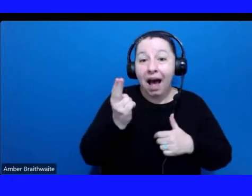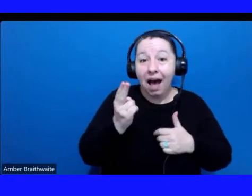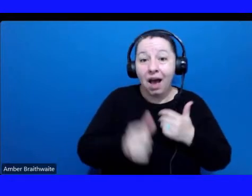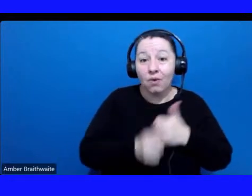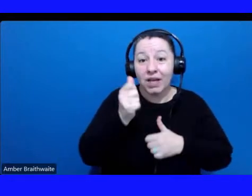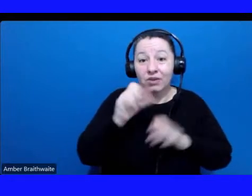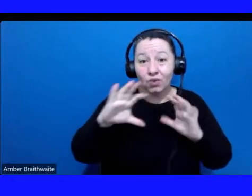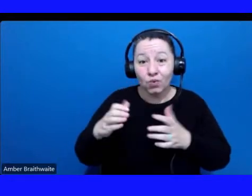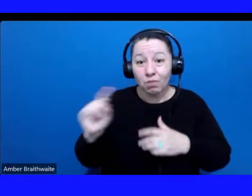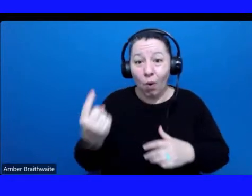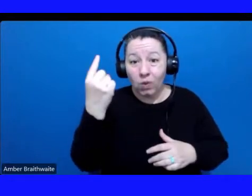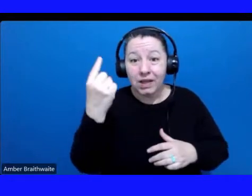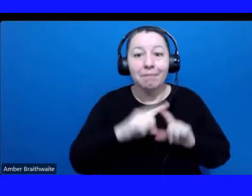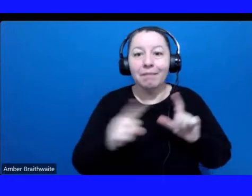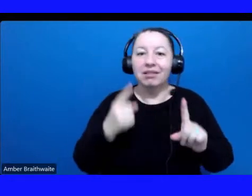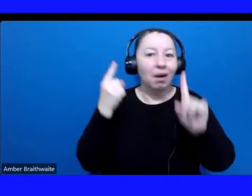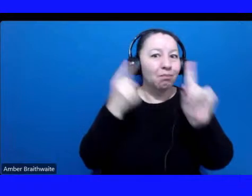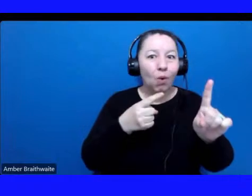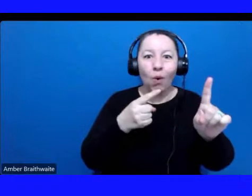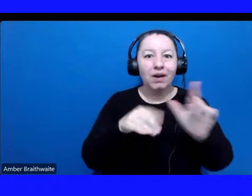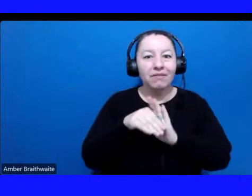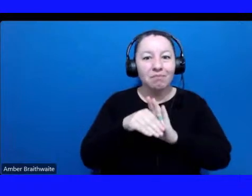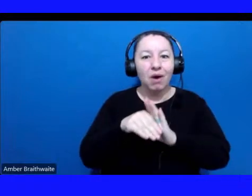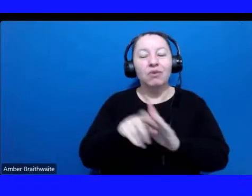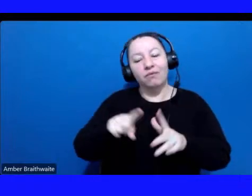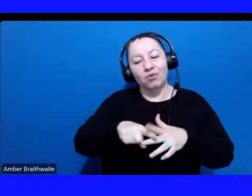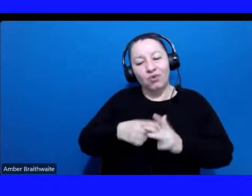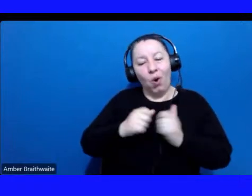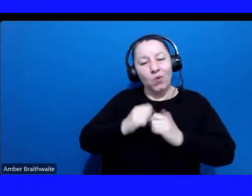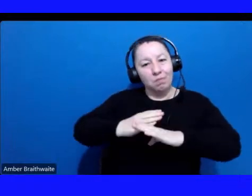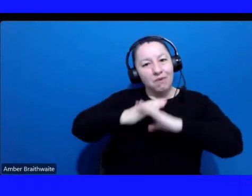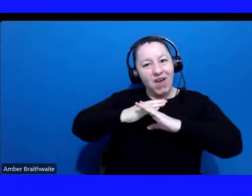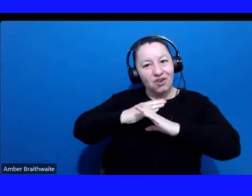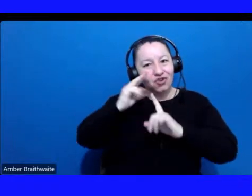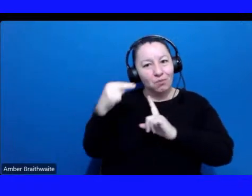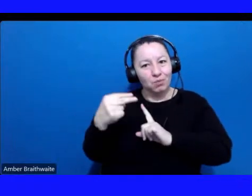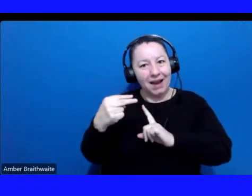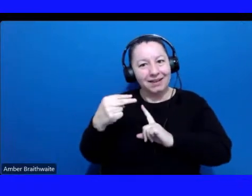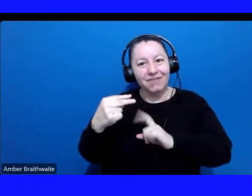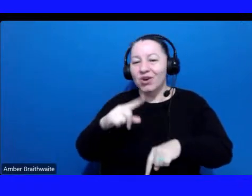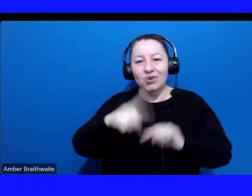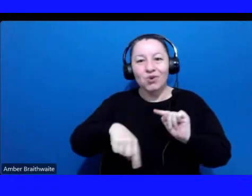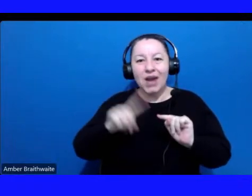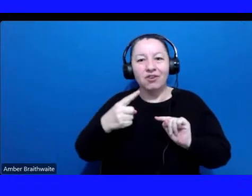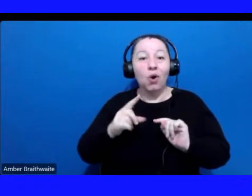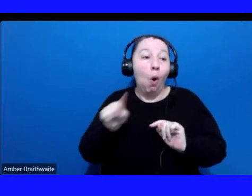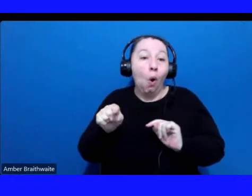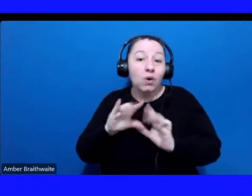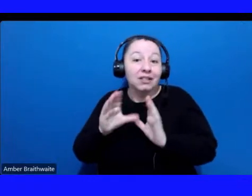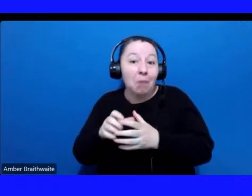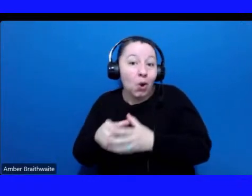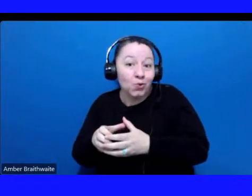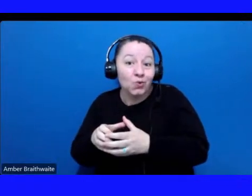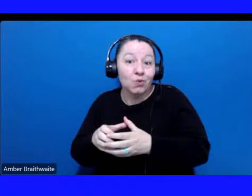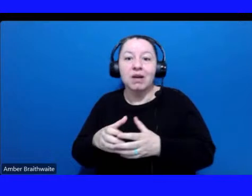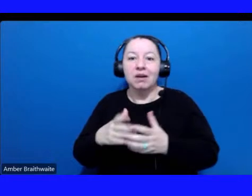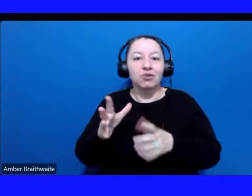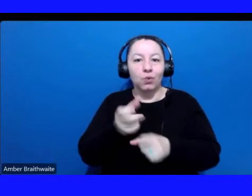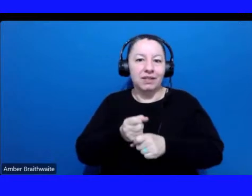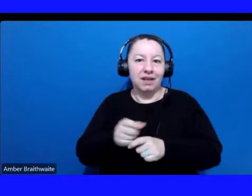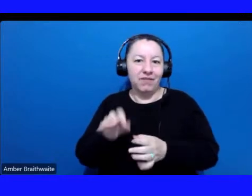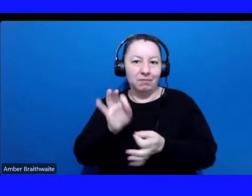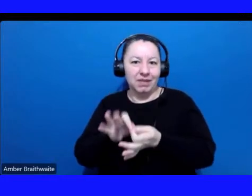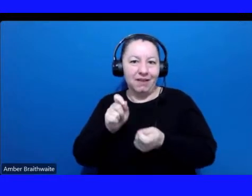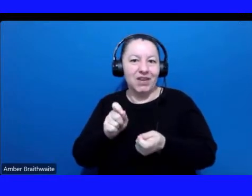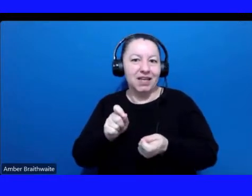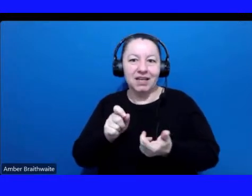about the payment side, but I'll stop here. Thank you so much for your presentation. Also, in the interest of time, any other comments, Sally,